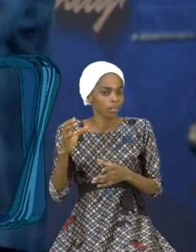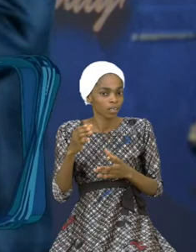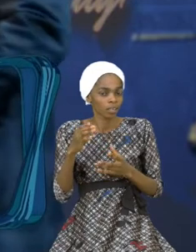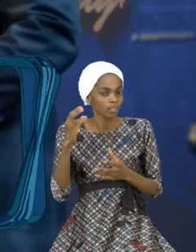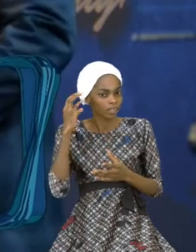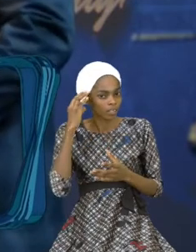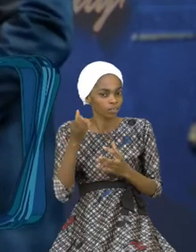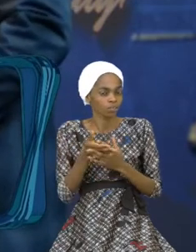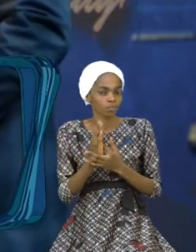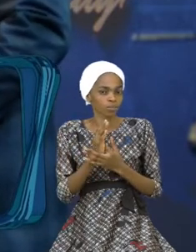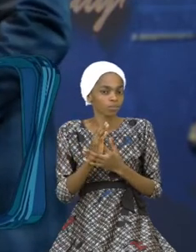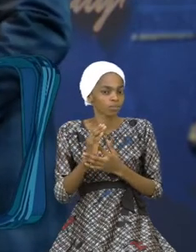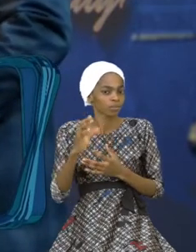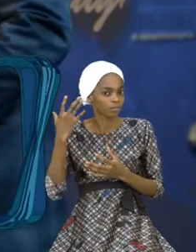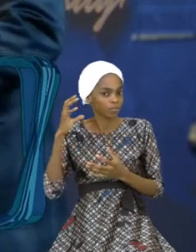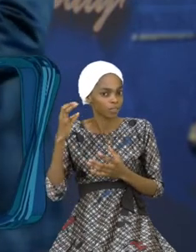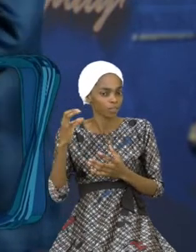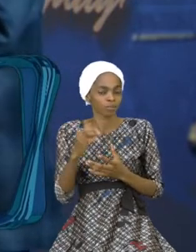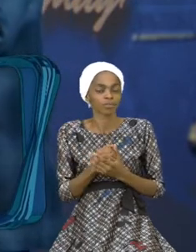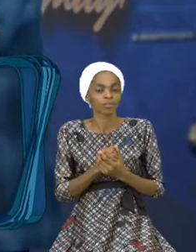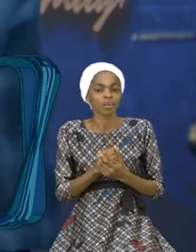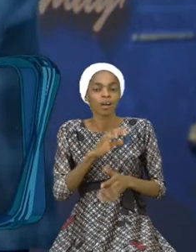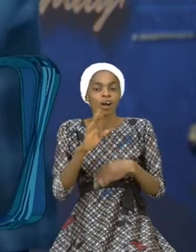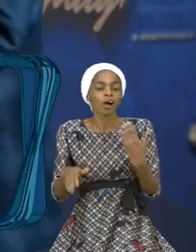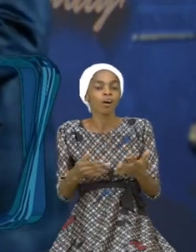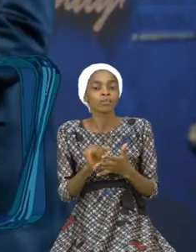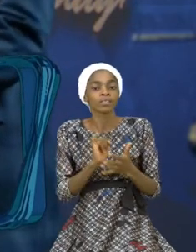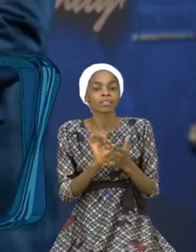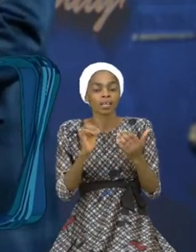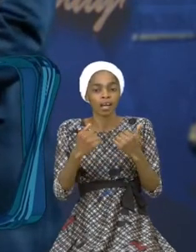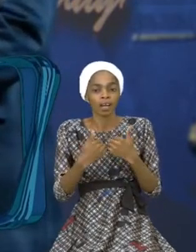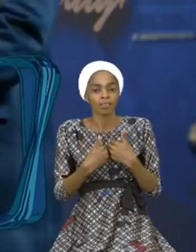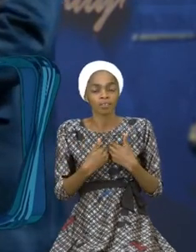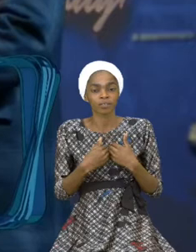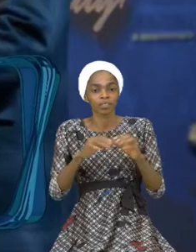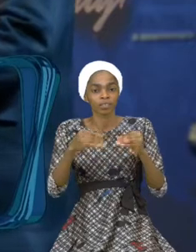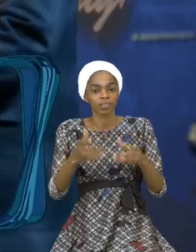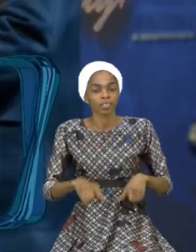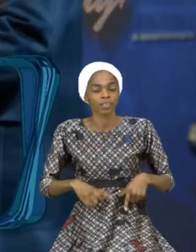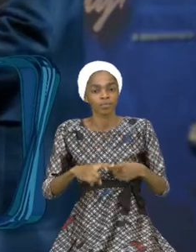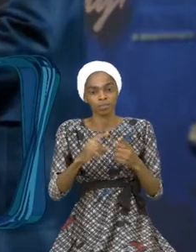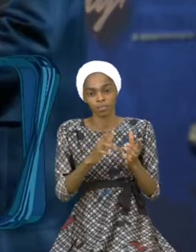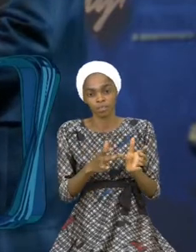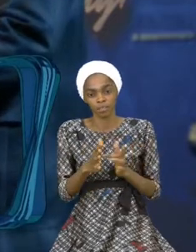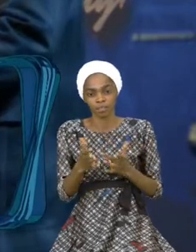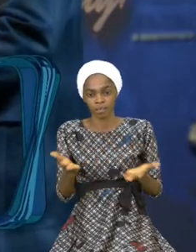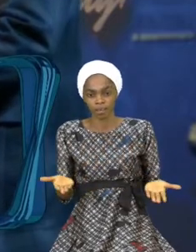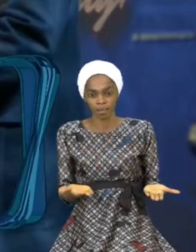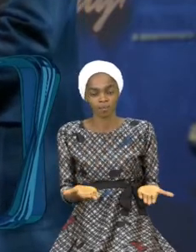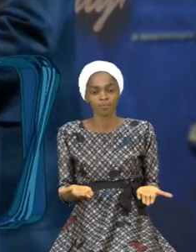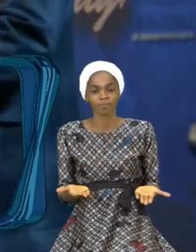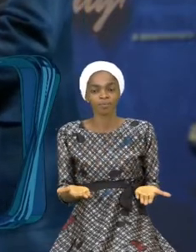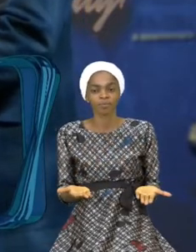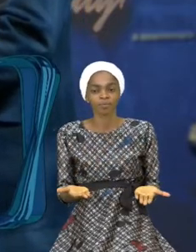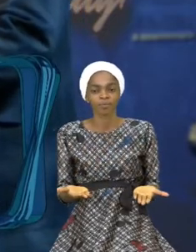for all those who have given their lives to christ right at the alpha location air that will